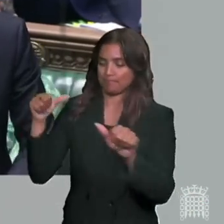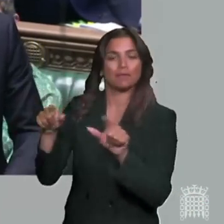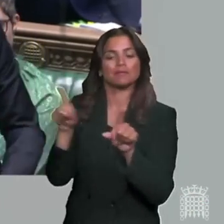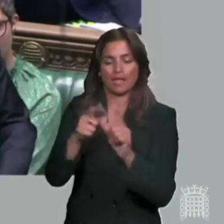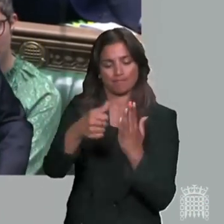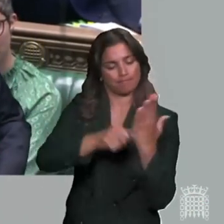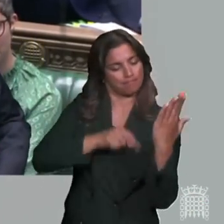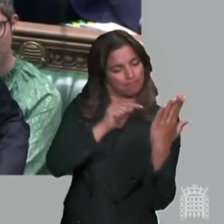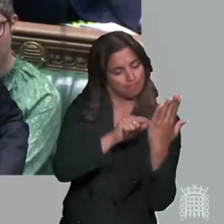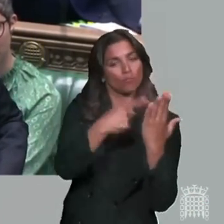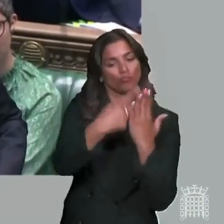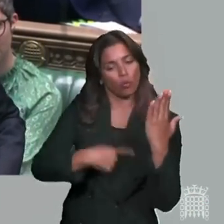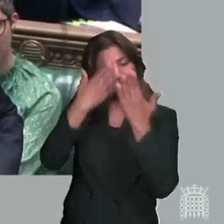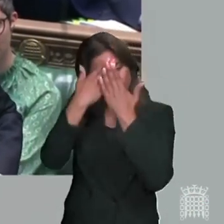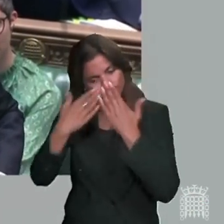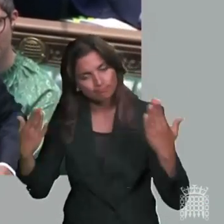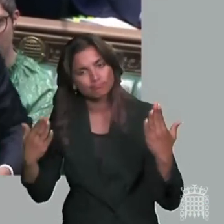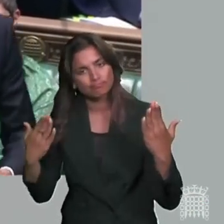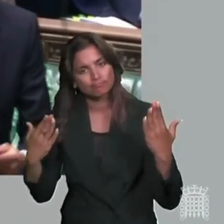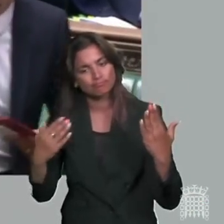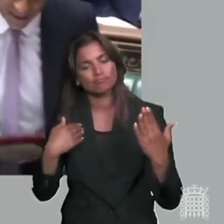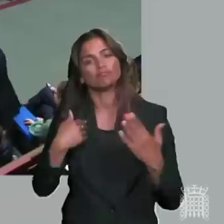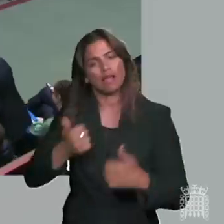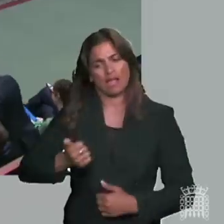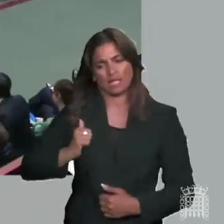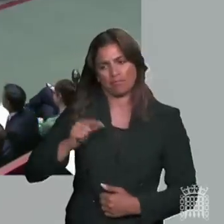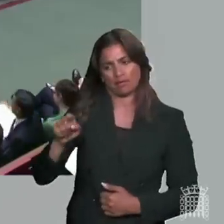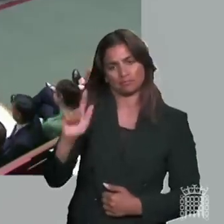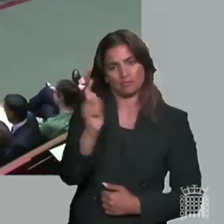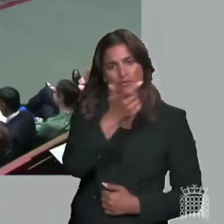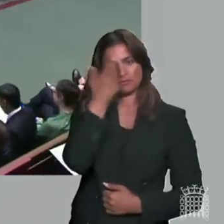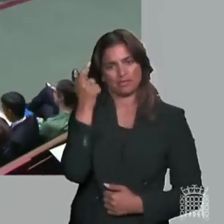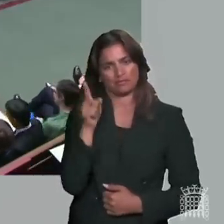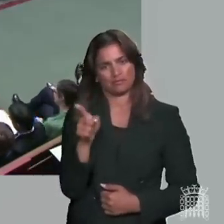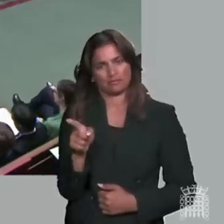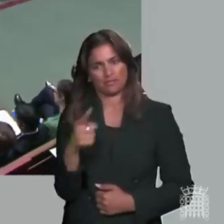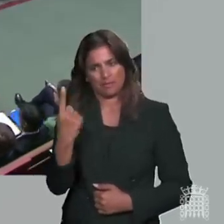now, and I'd expect a knight like him to understand that.